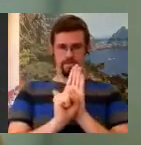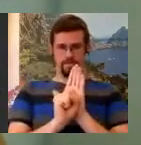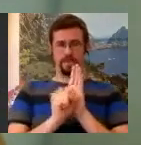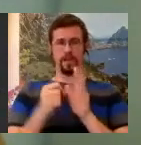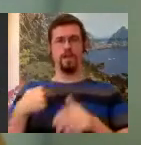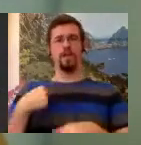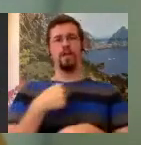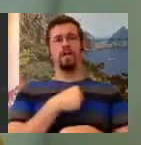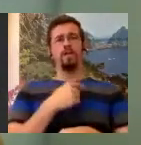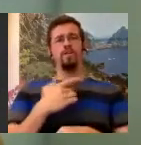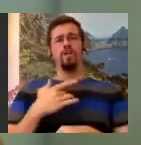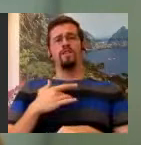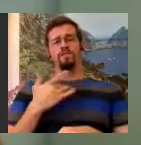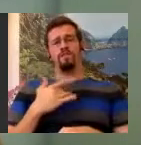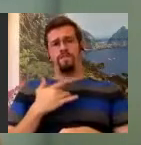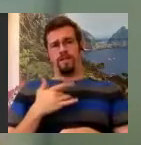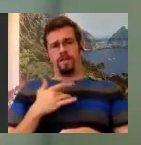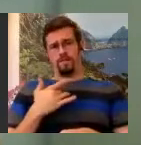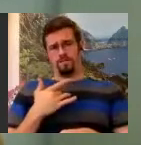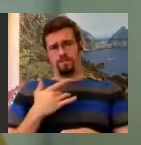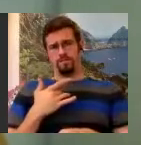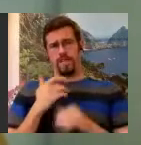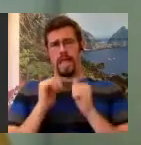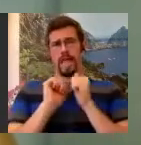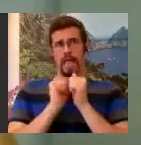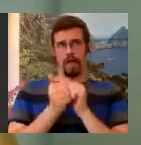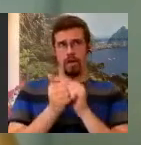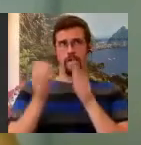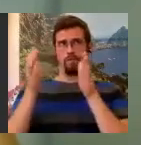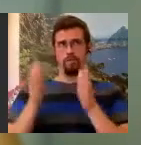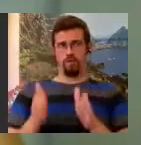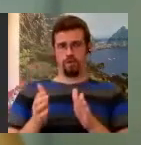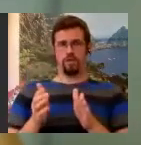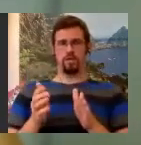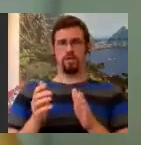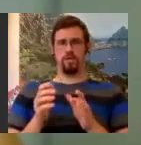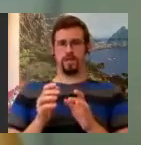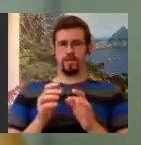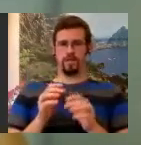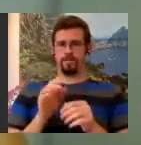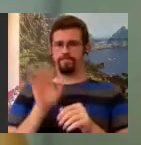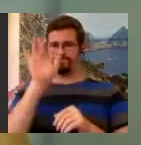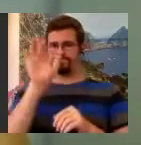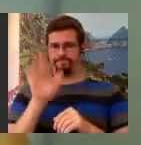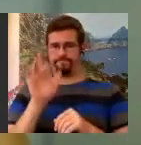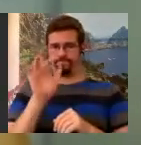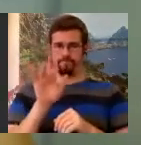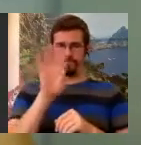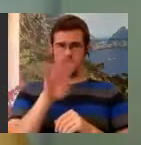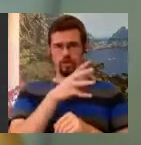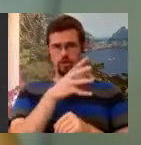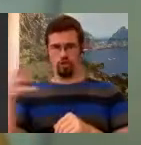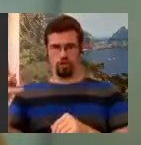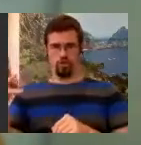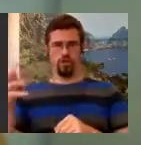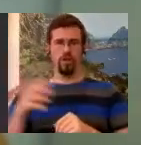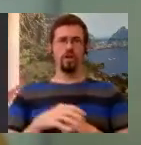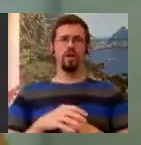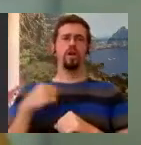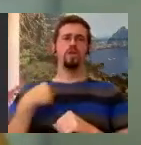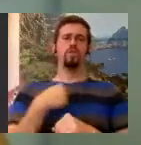about how a person imagines the choice of a glyph. And we